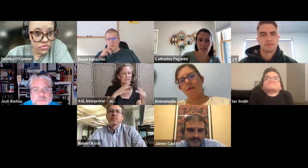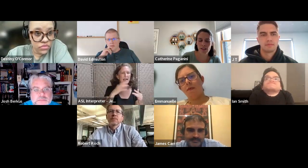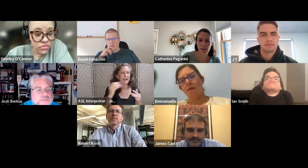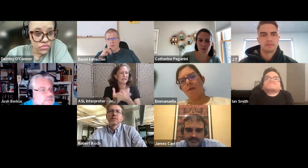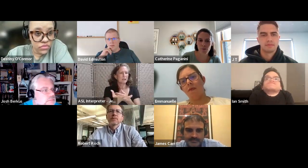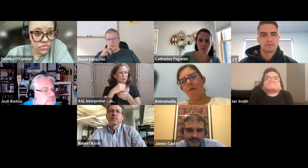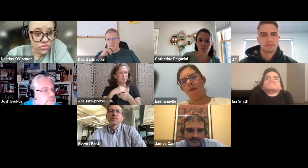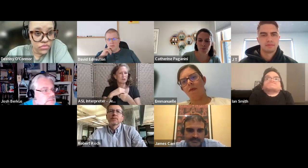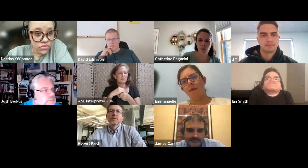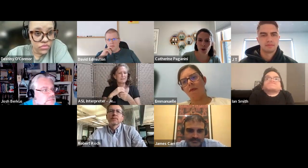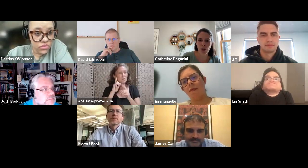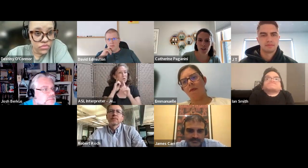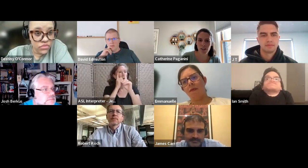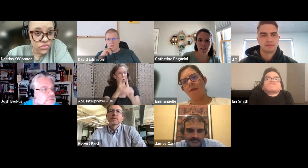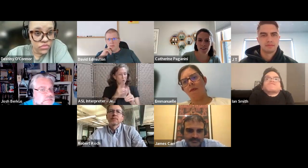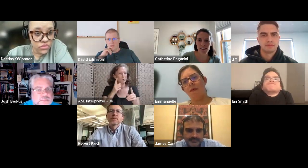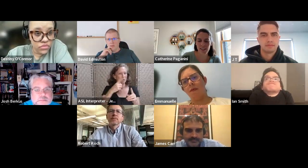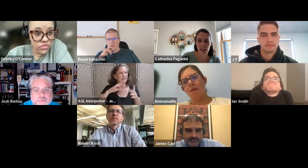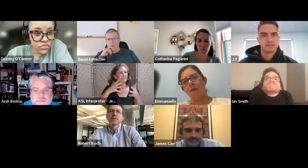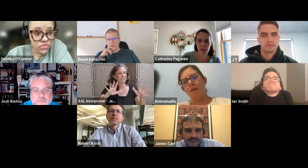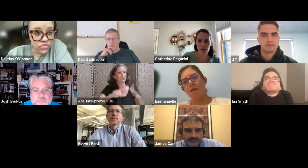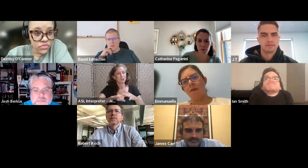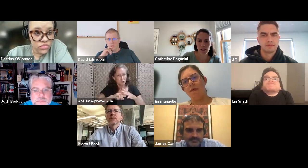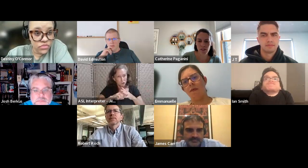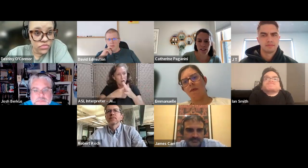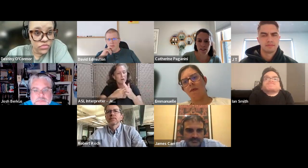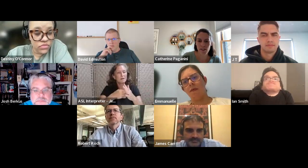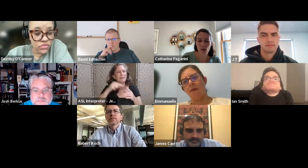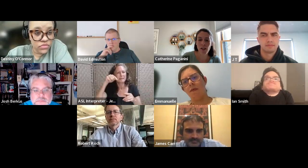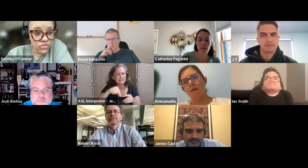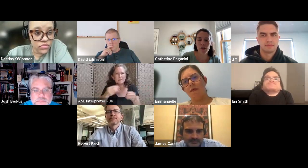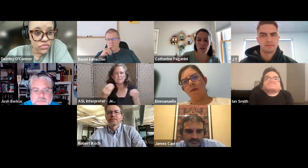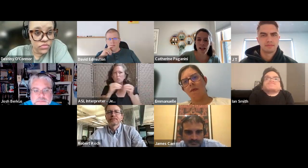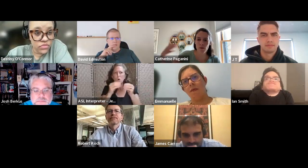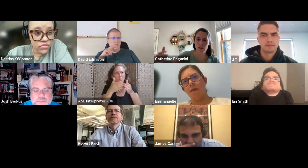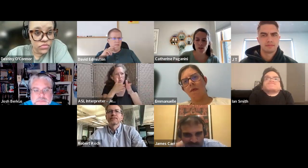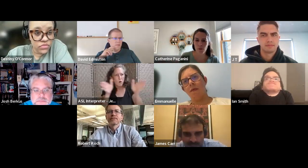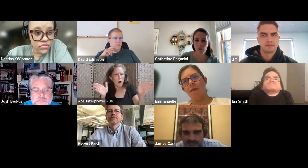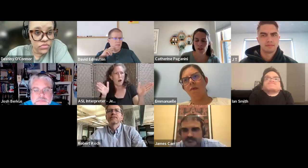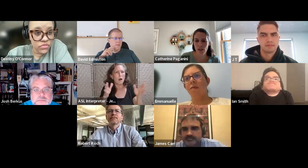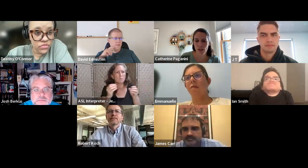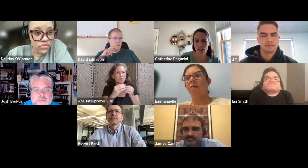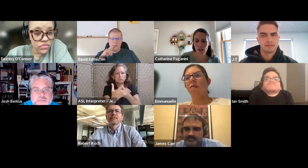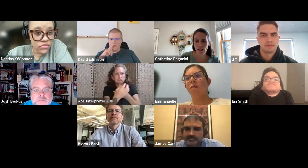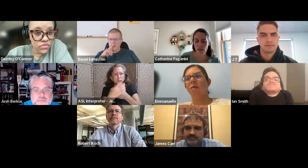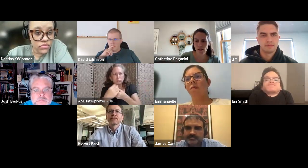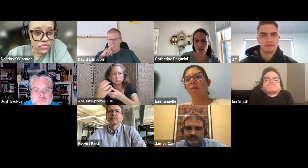but I think this is like the broader and bigger one, right? So I know there has been some